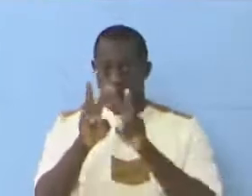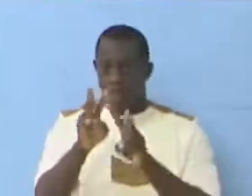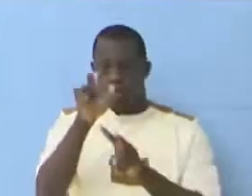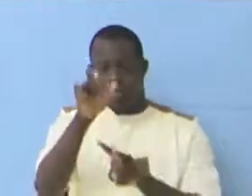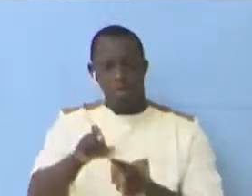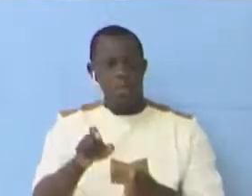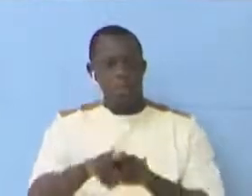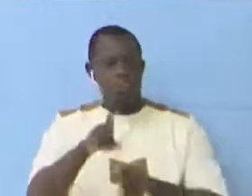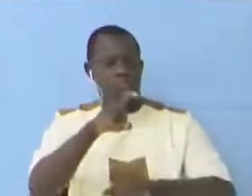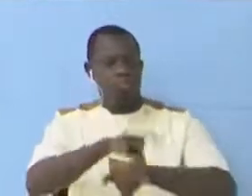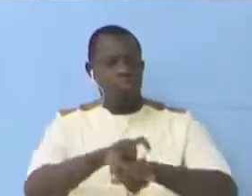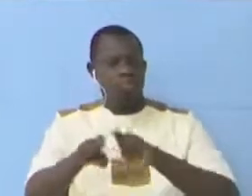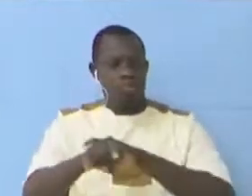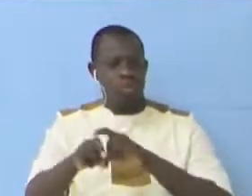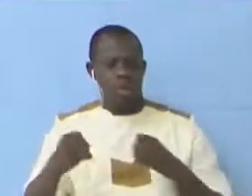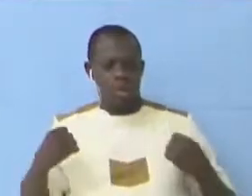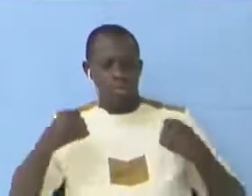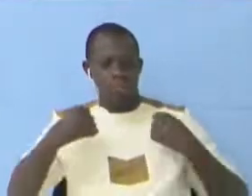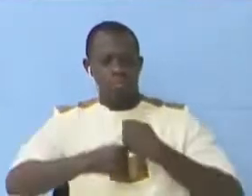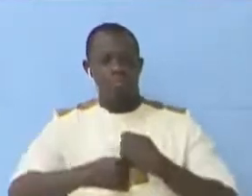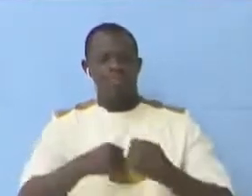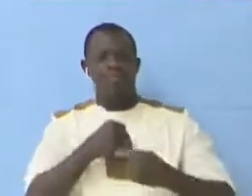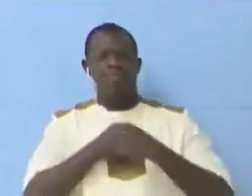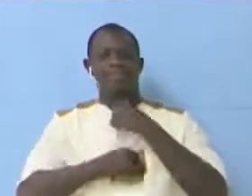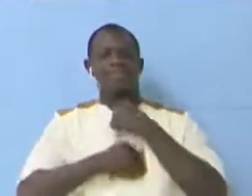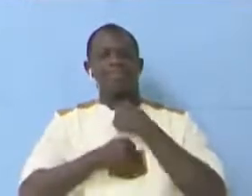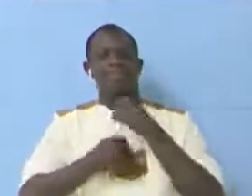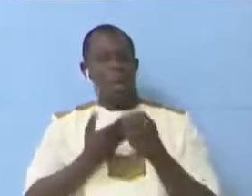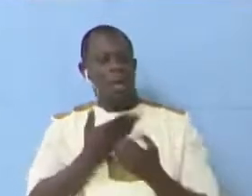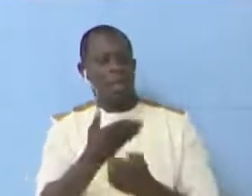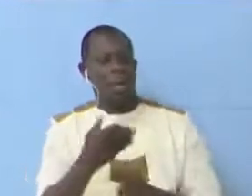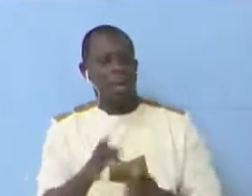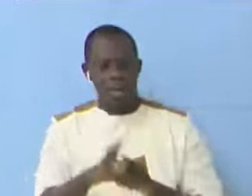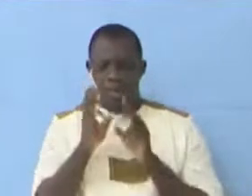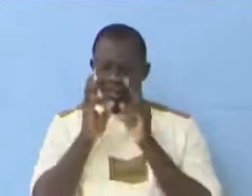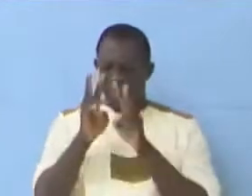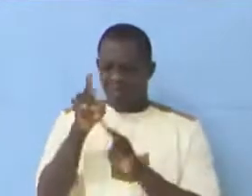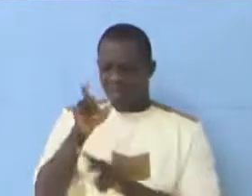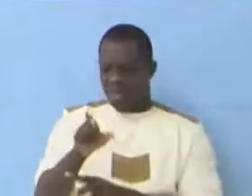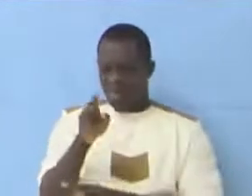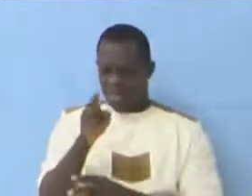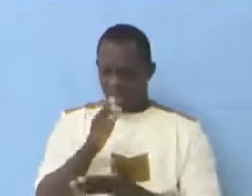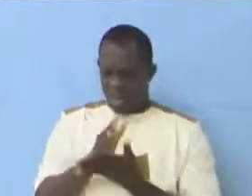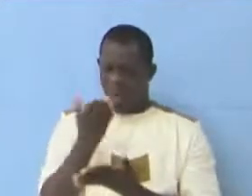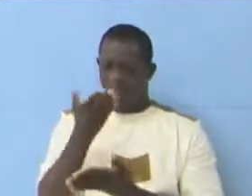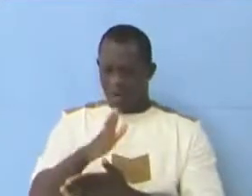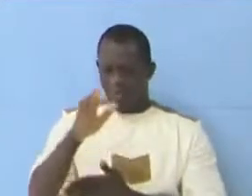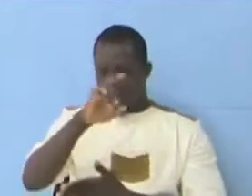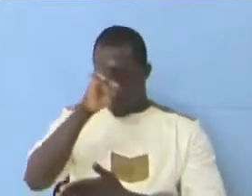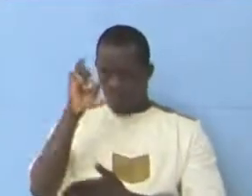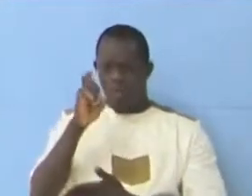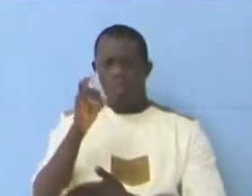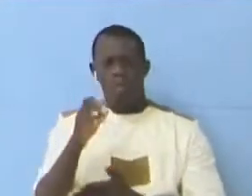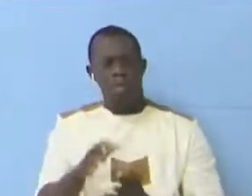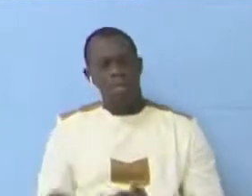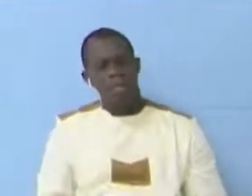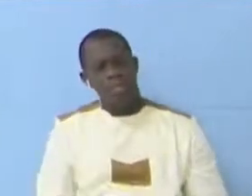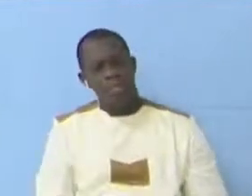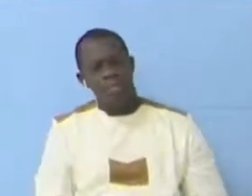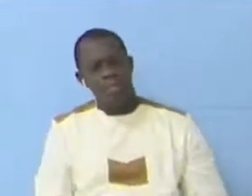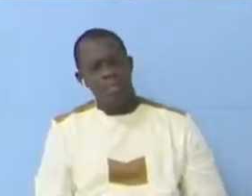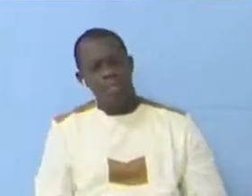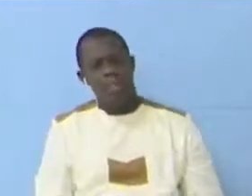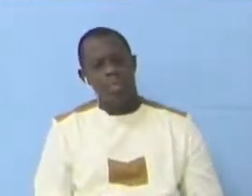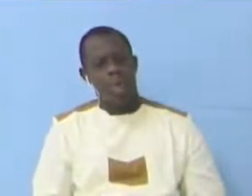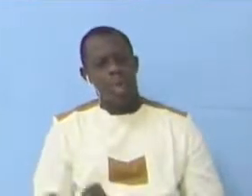With a suit. mu ngi soloon suit. As if he was coming from work. comme ni daal mu ngi jóge ko ci liggéey bi. And